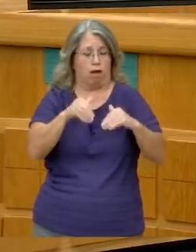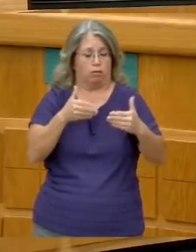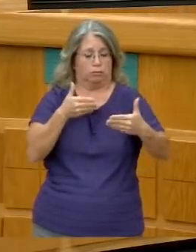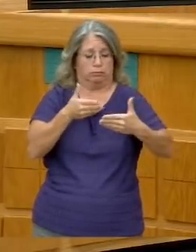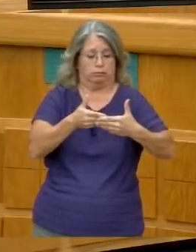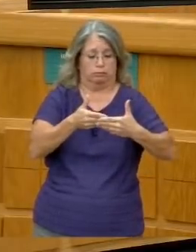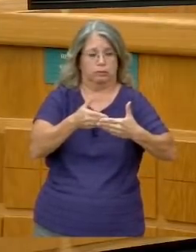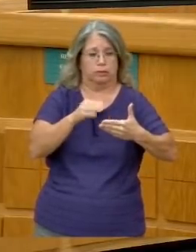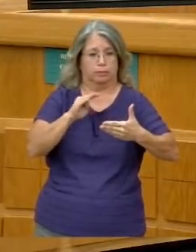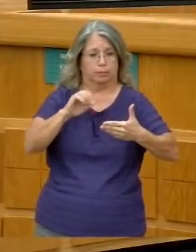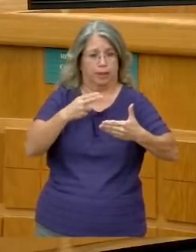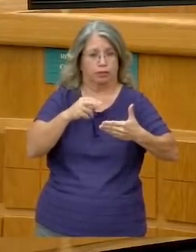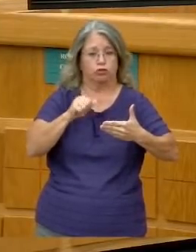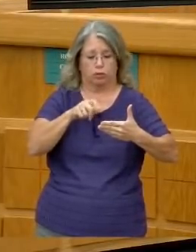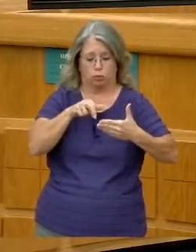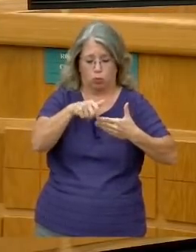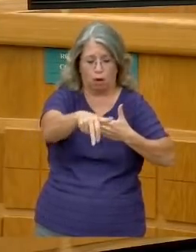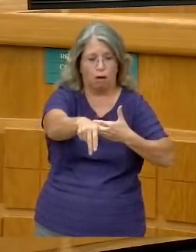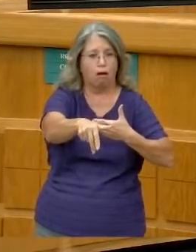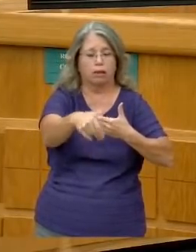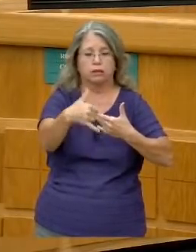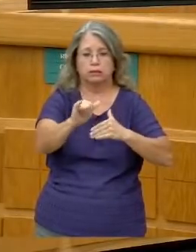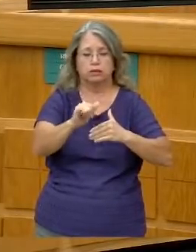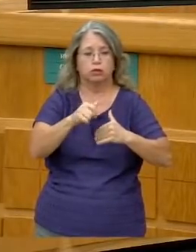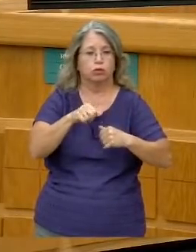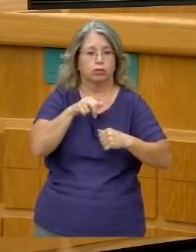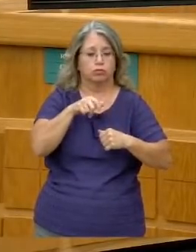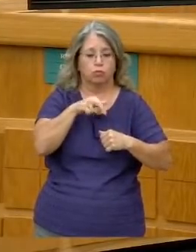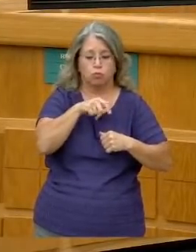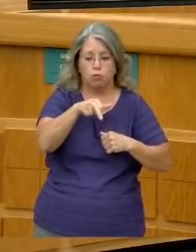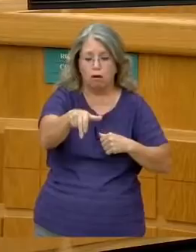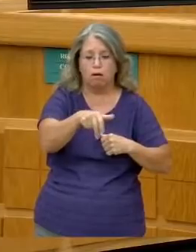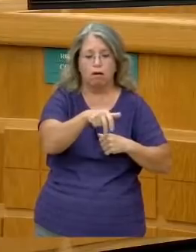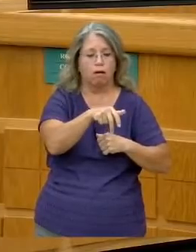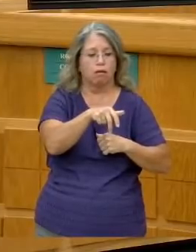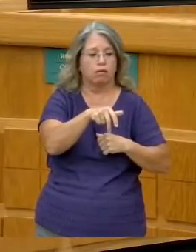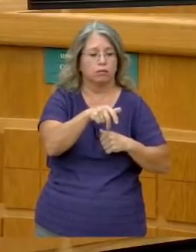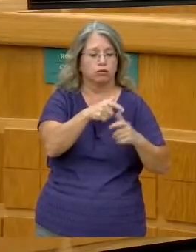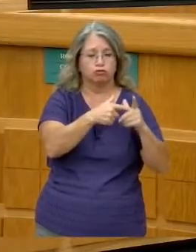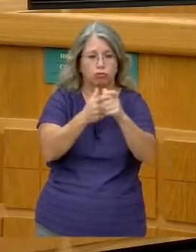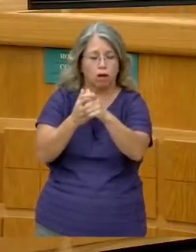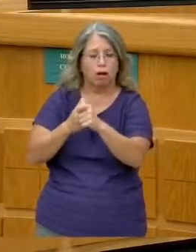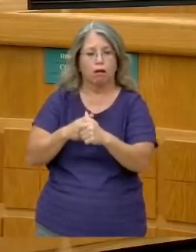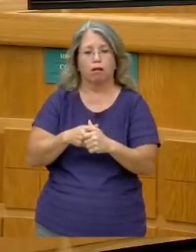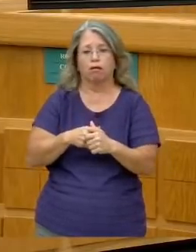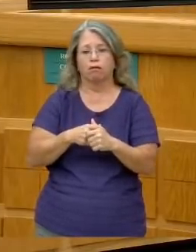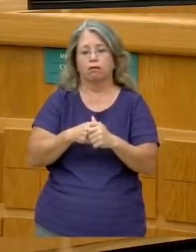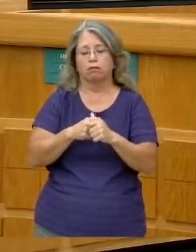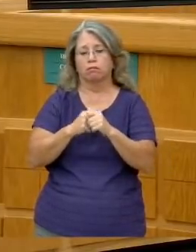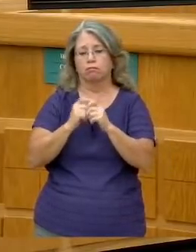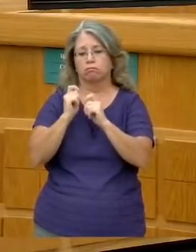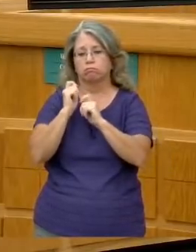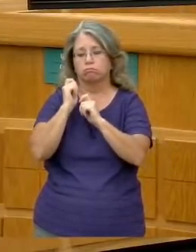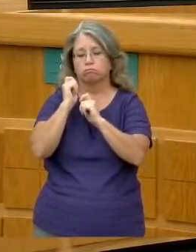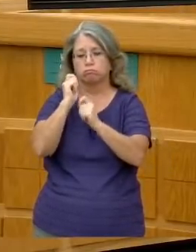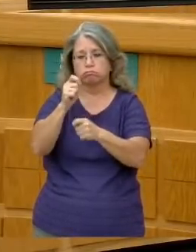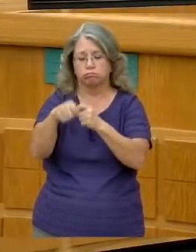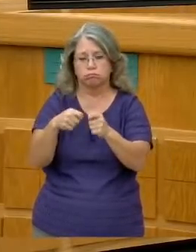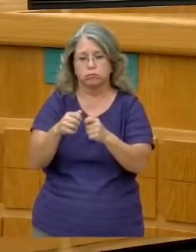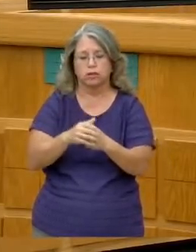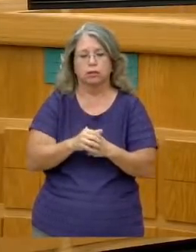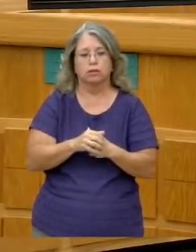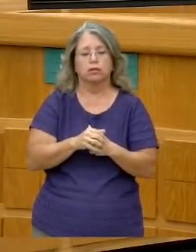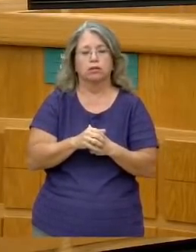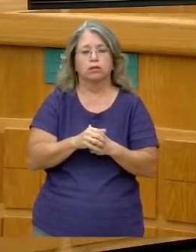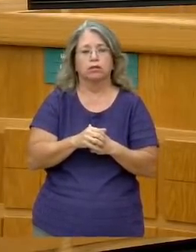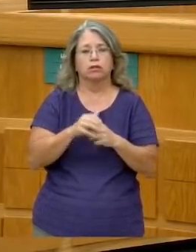on the beach or run or bike or fish or swim or sit down in the chair or camp to the extent they can